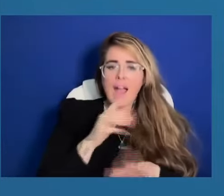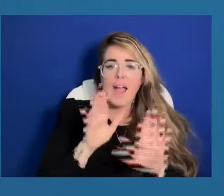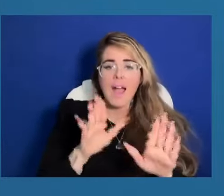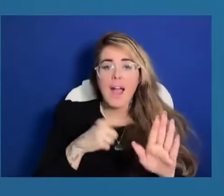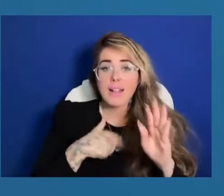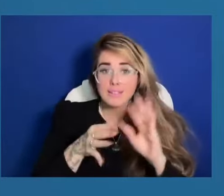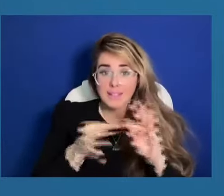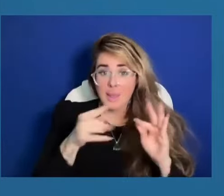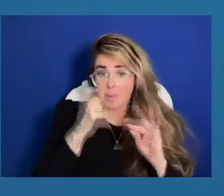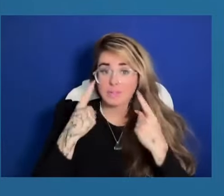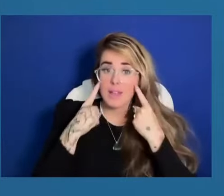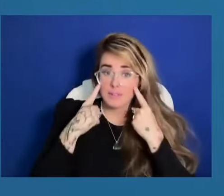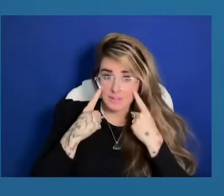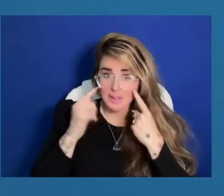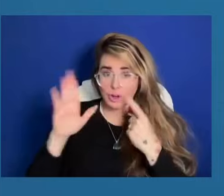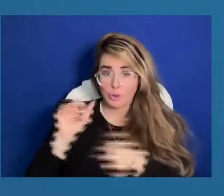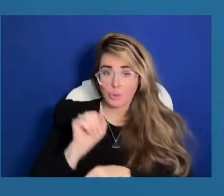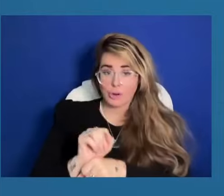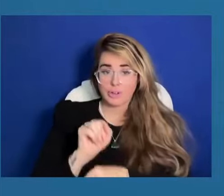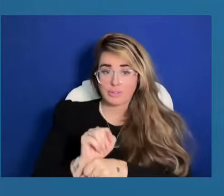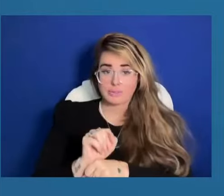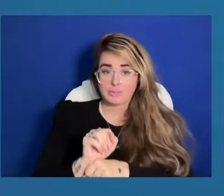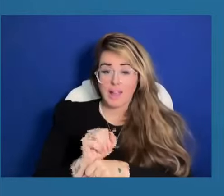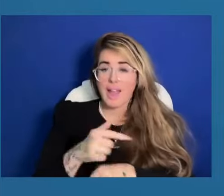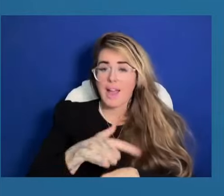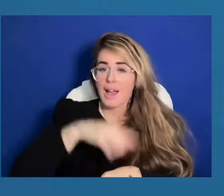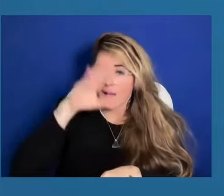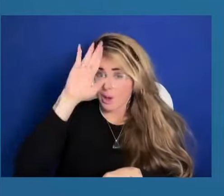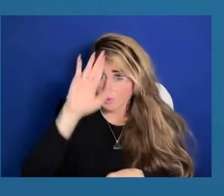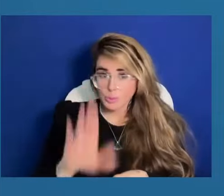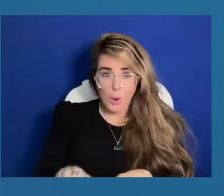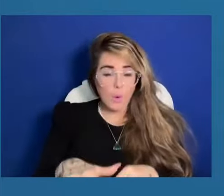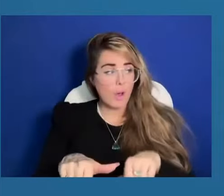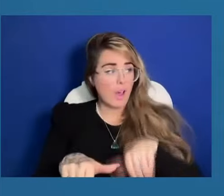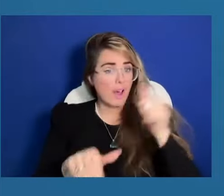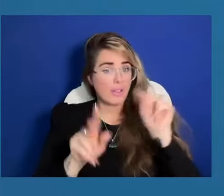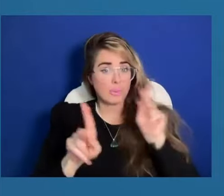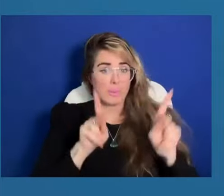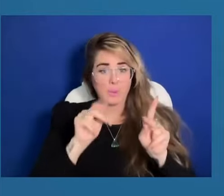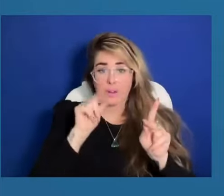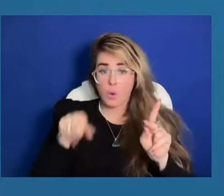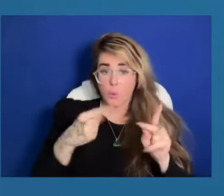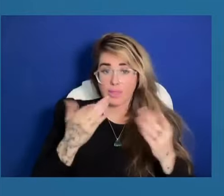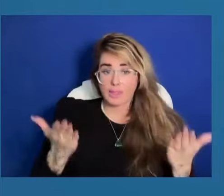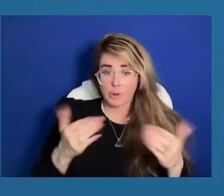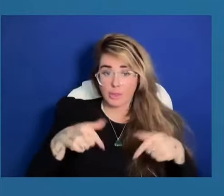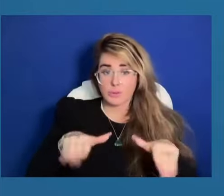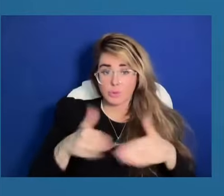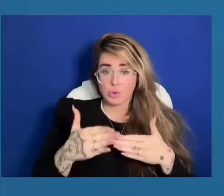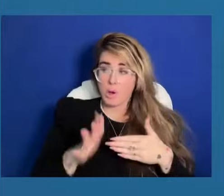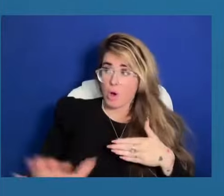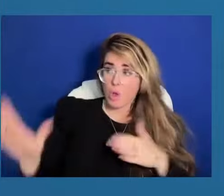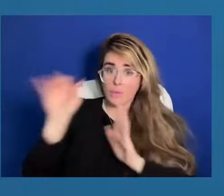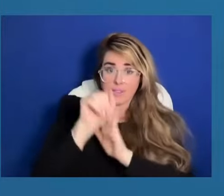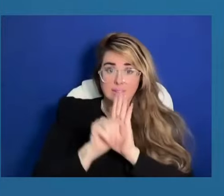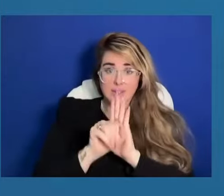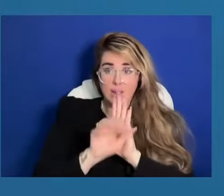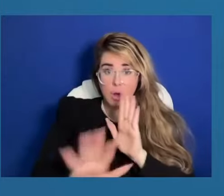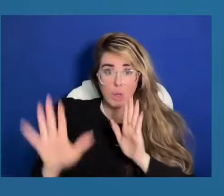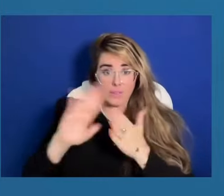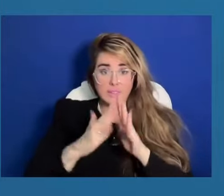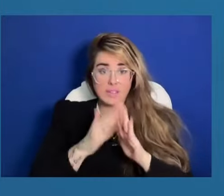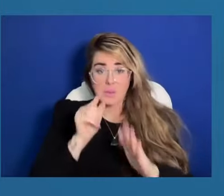seen the results of her work. And I know that there are tons of people, not just in this room, but probably in this state and in the city, who don't like